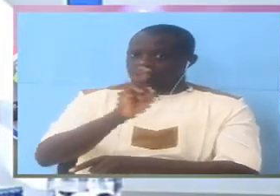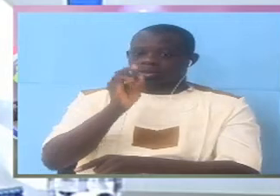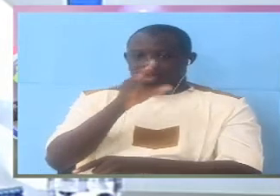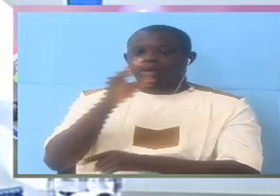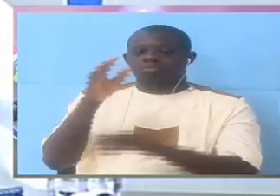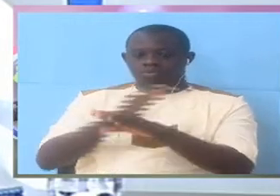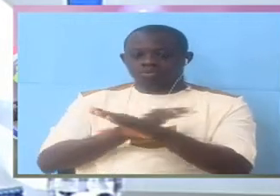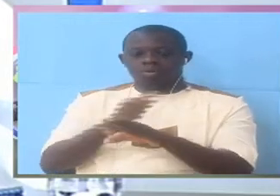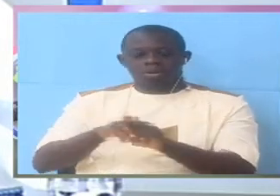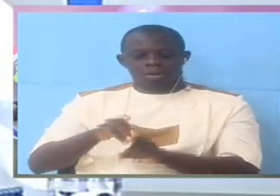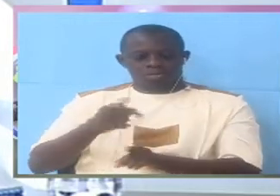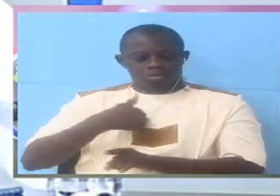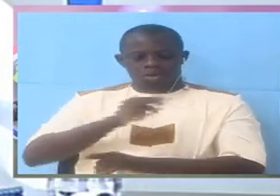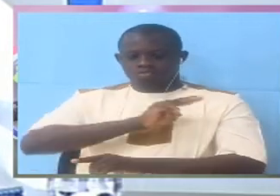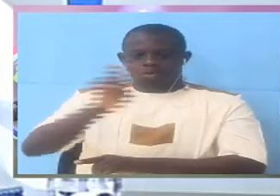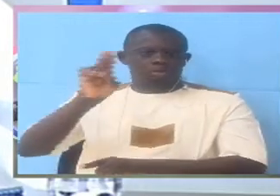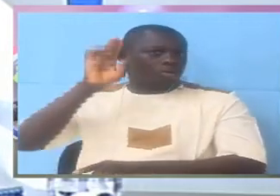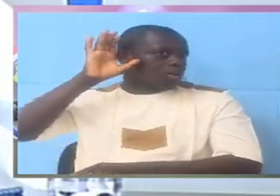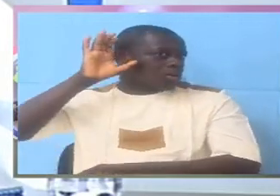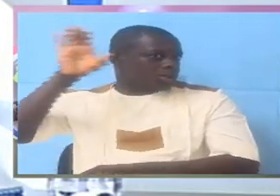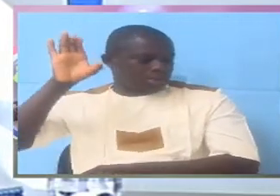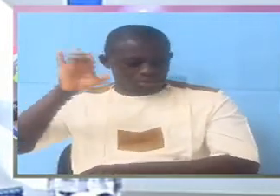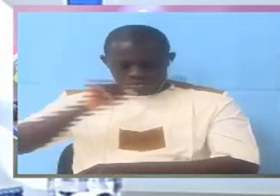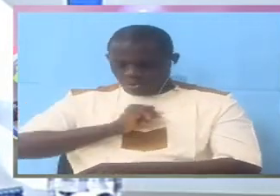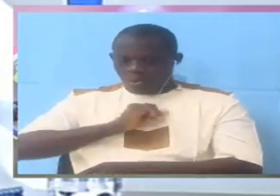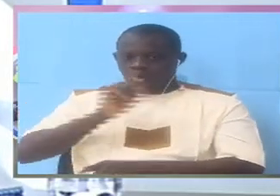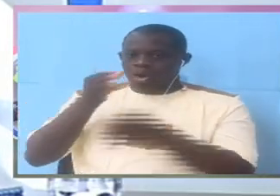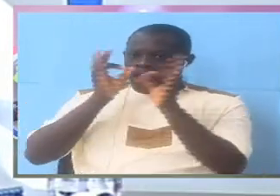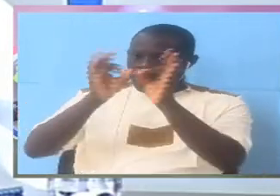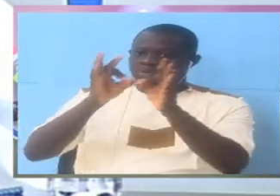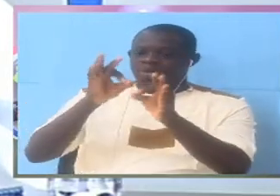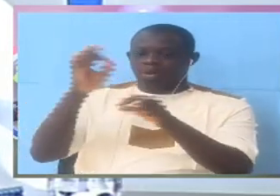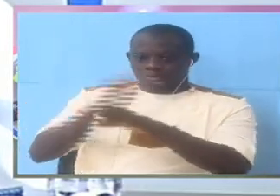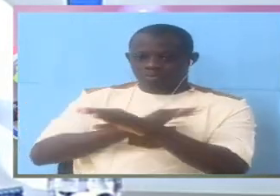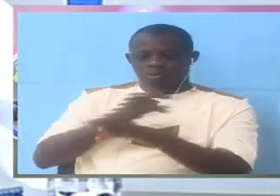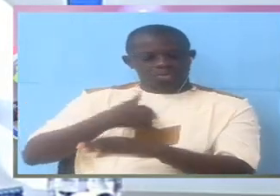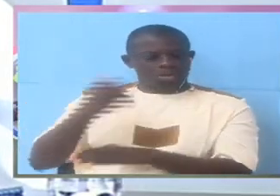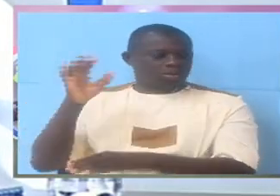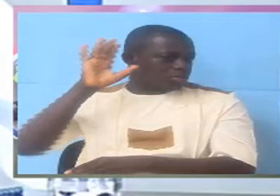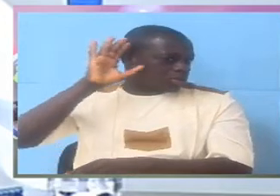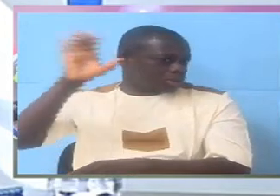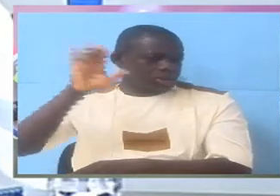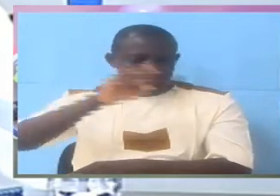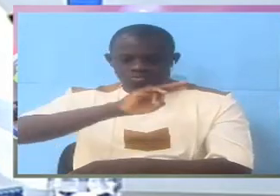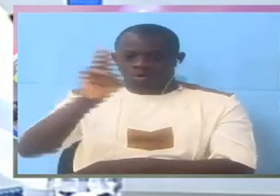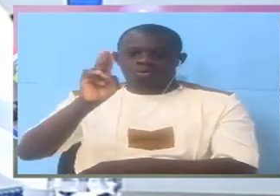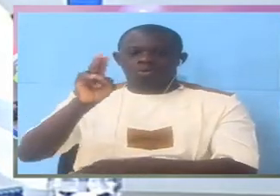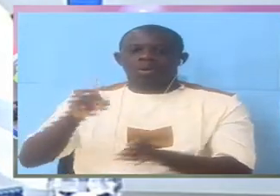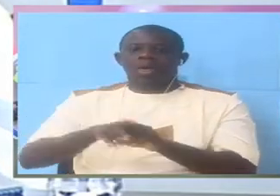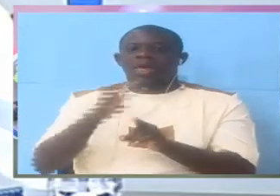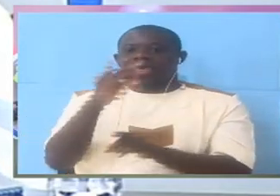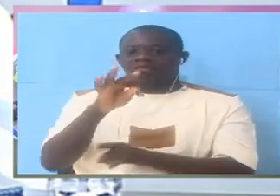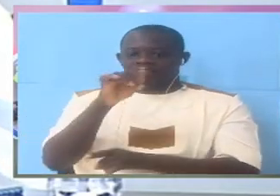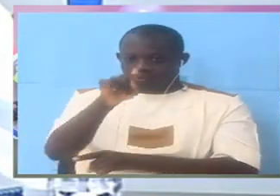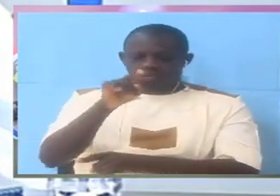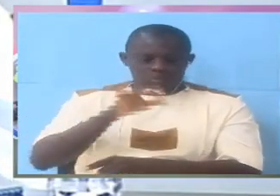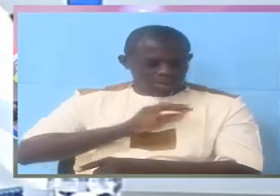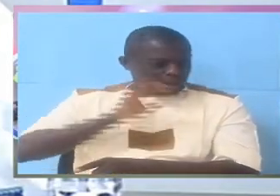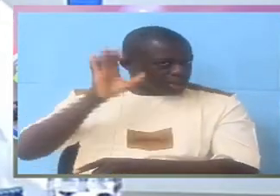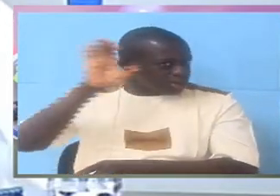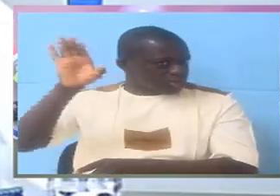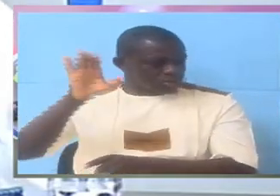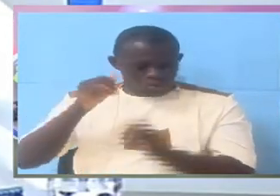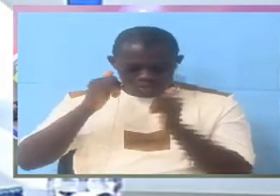didn't listen to his testimony as of yet. Yeah. See, if you listen to me proper, you get me.